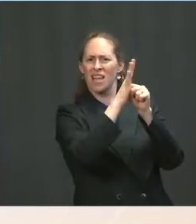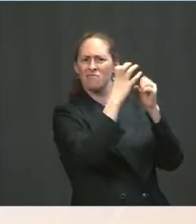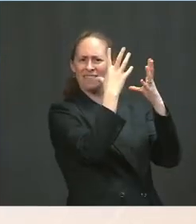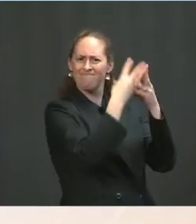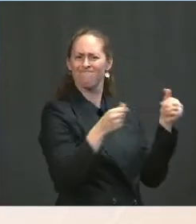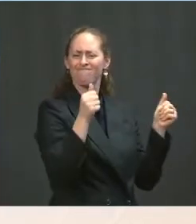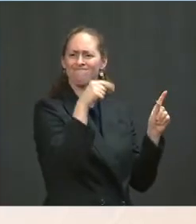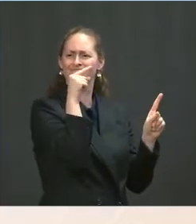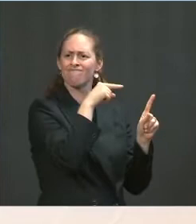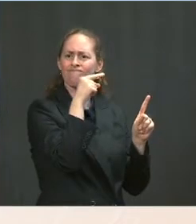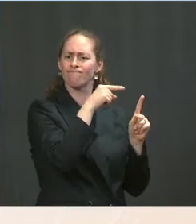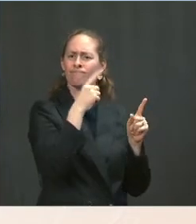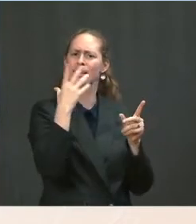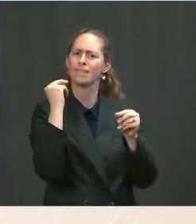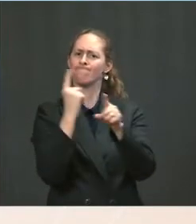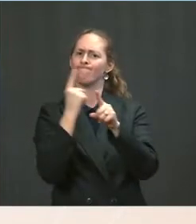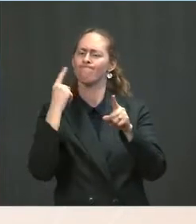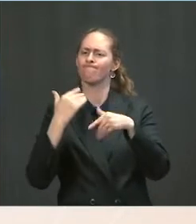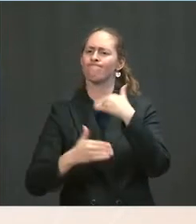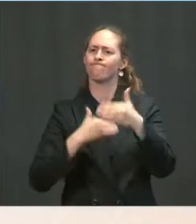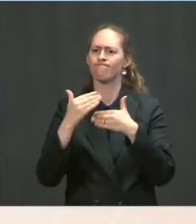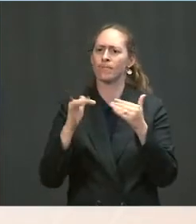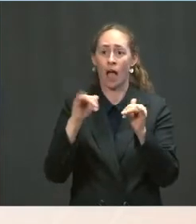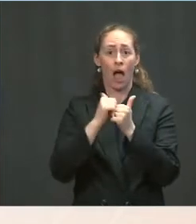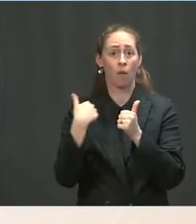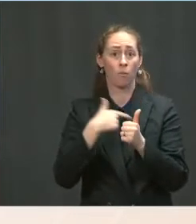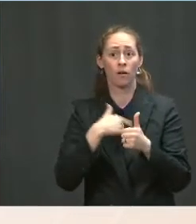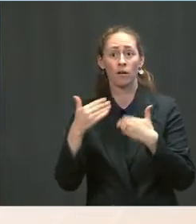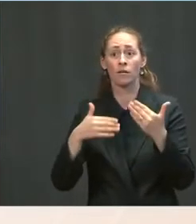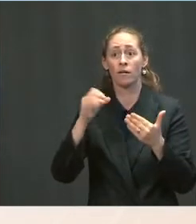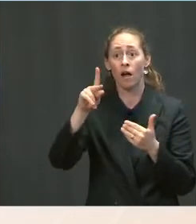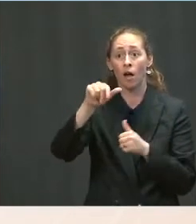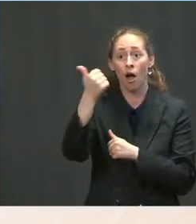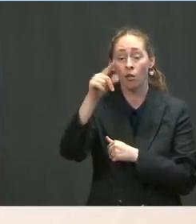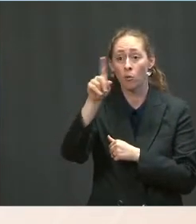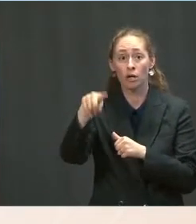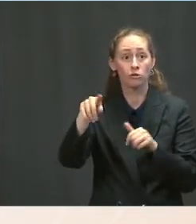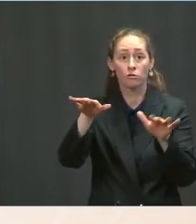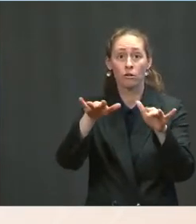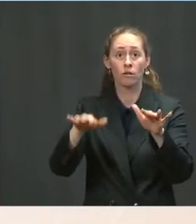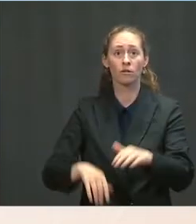is effective, and that's how we're going to move forward. I'll take another question. Go ahead. Go ahead.